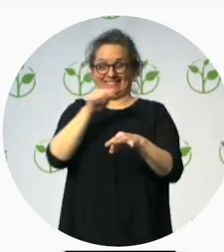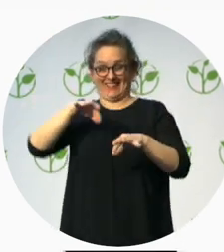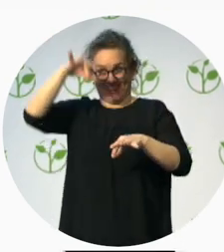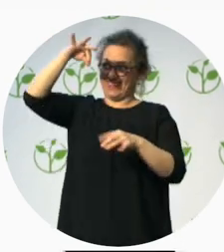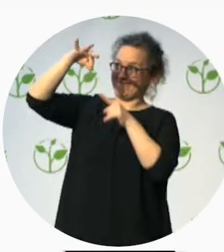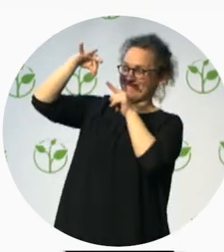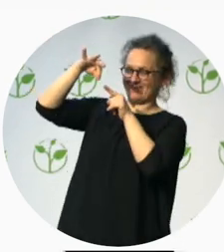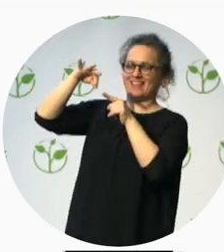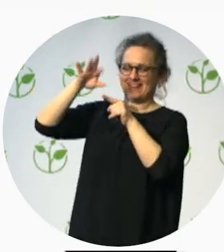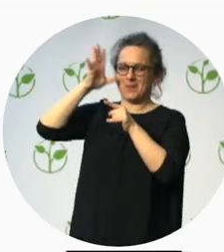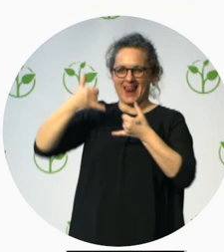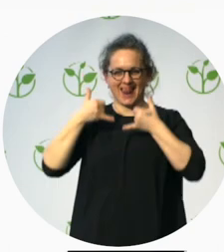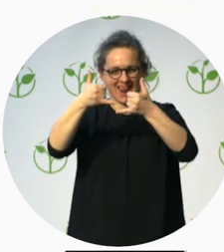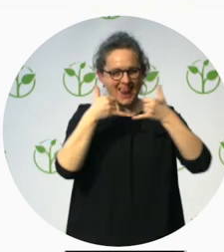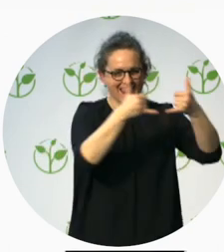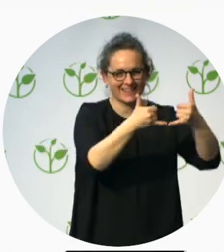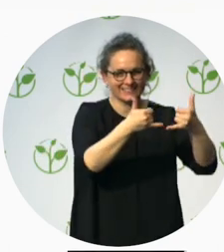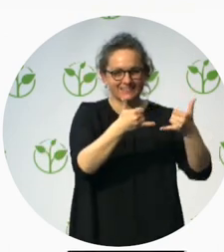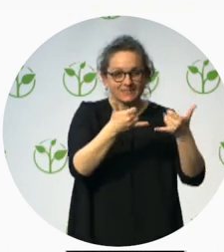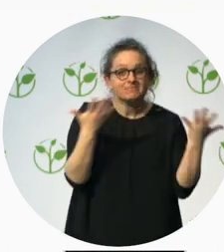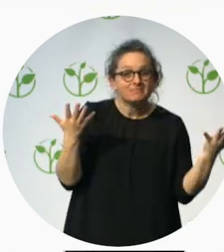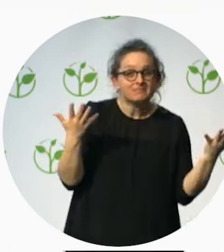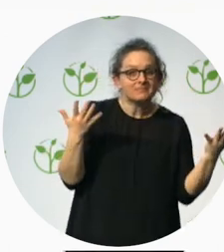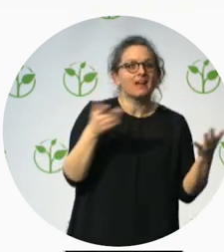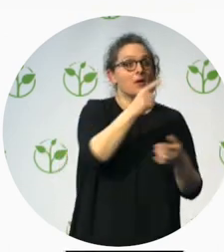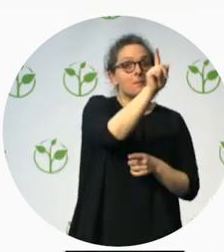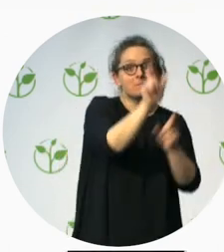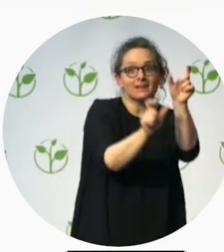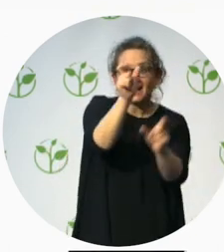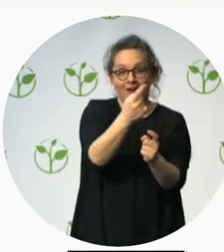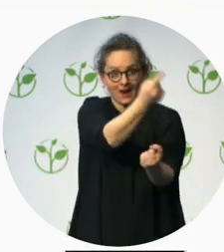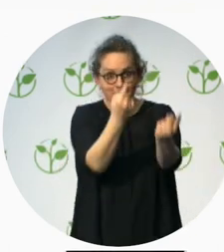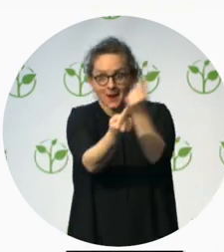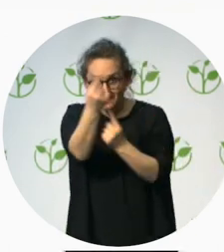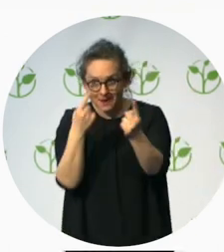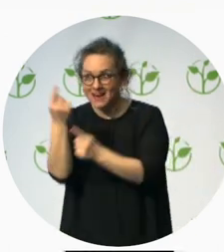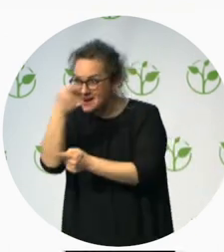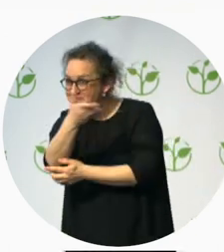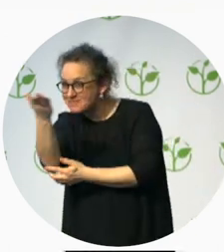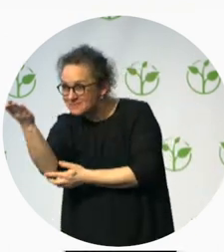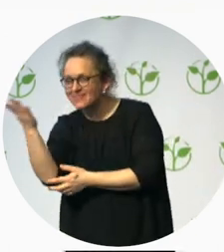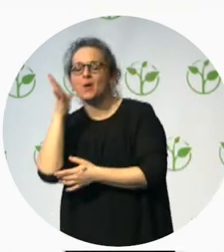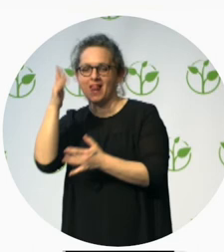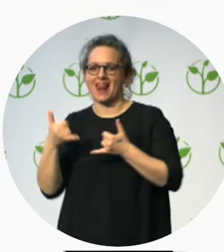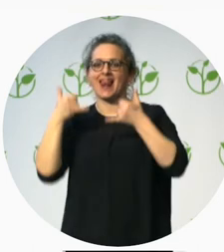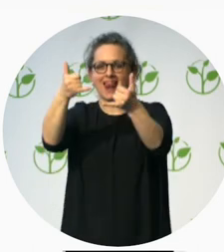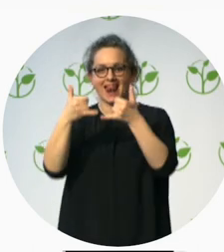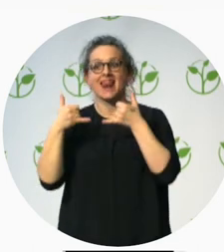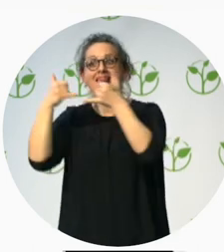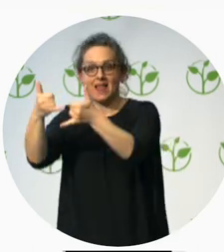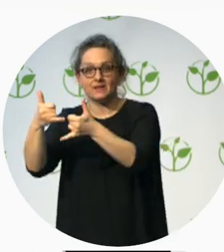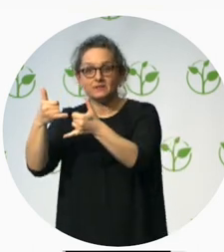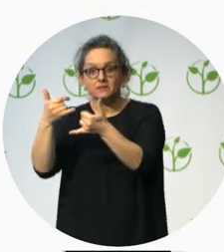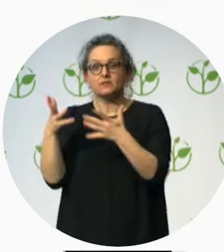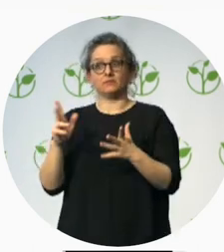end with the final selection, however. All the innovative solutions that